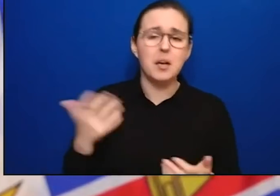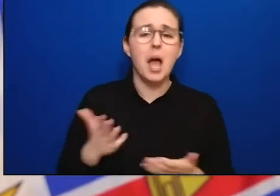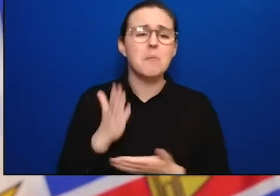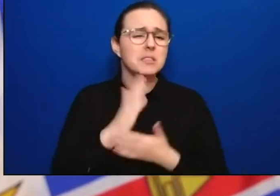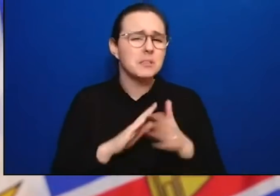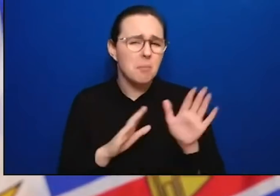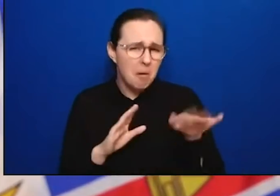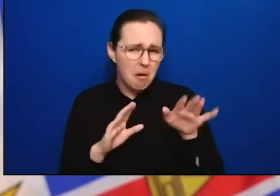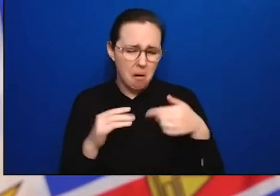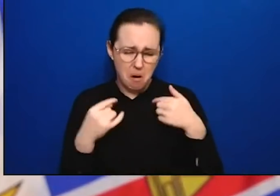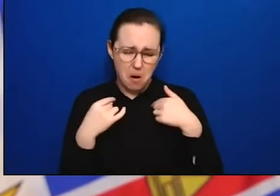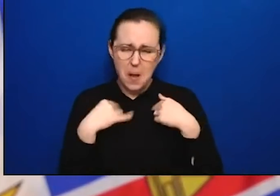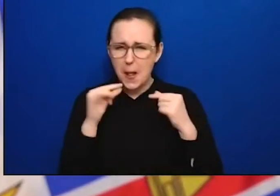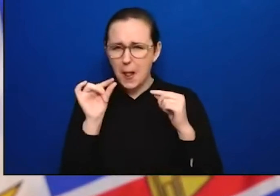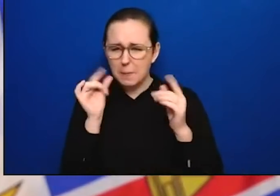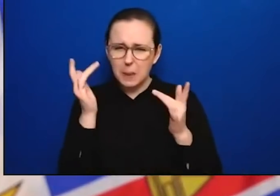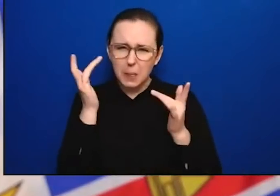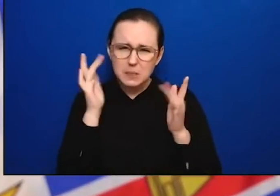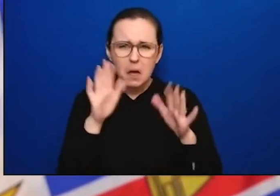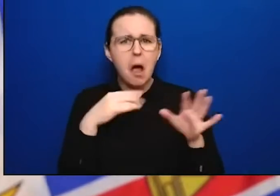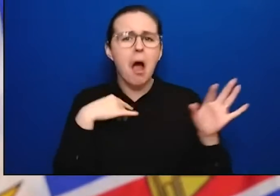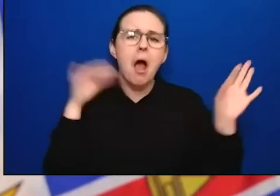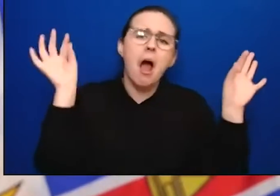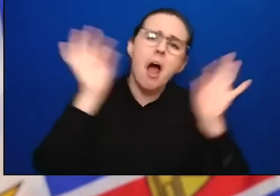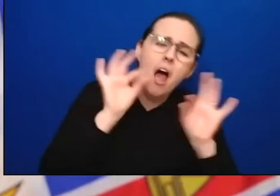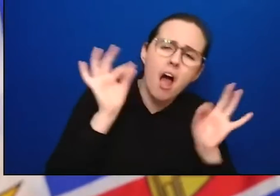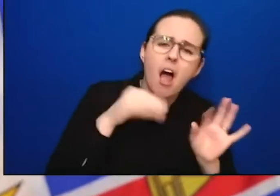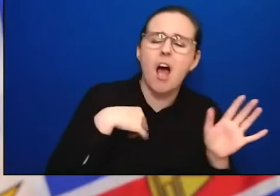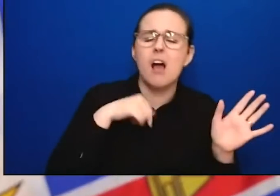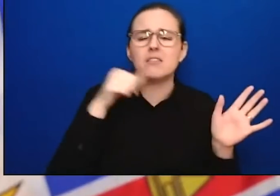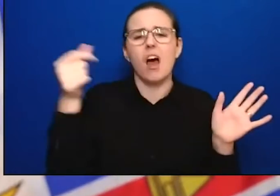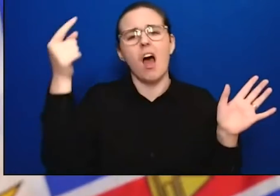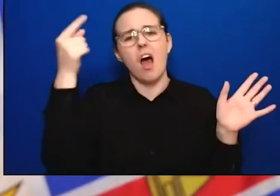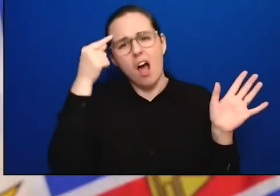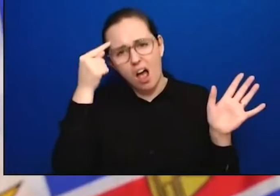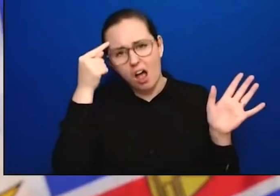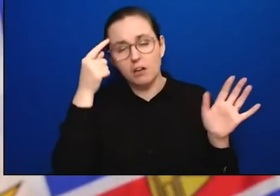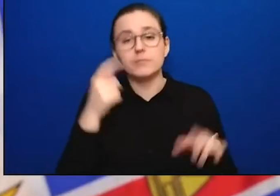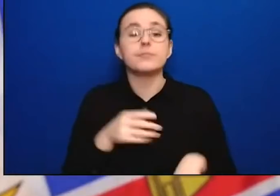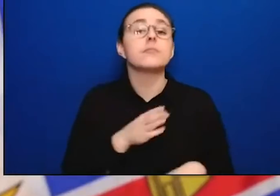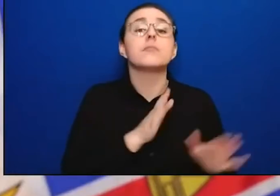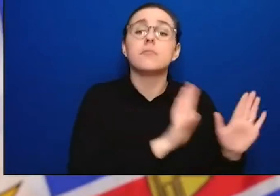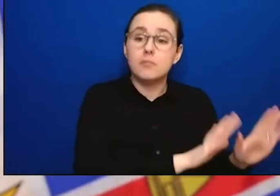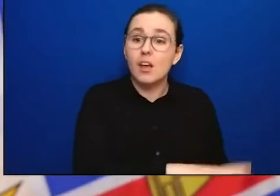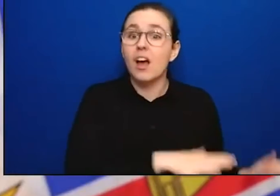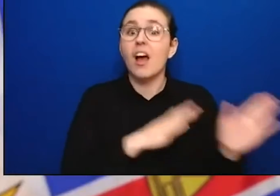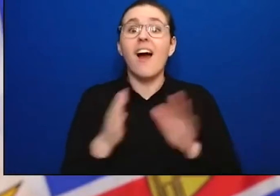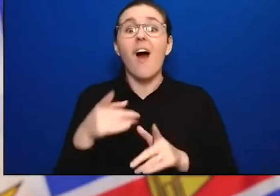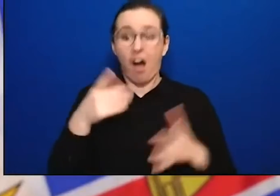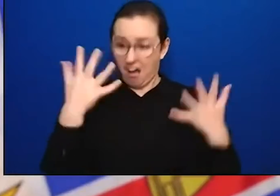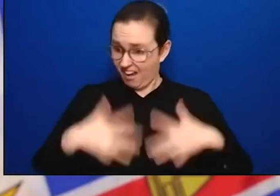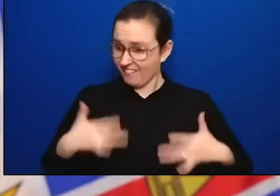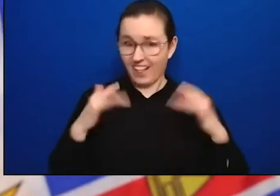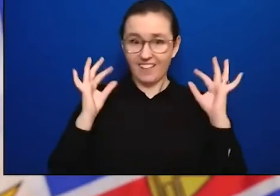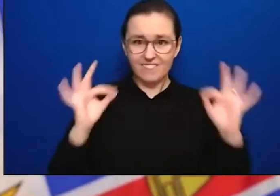that risk for people who have mild illness that they don't recognize or may be infected